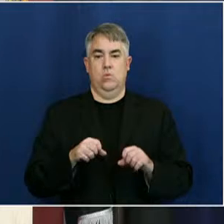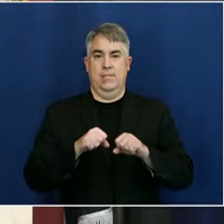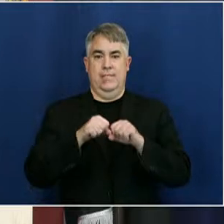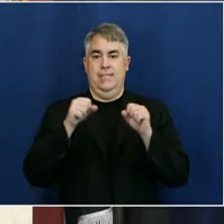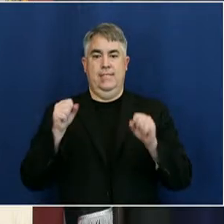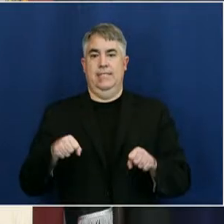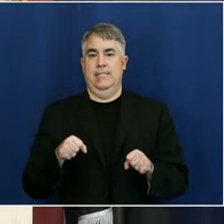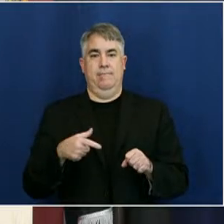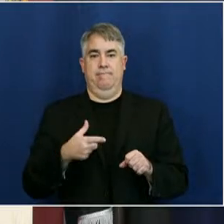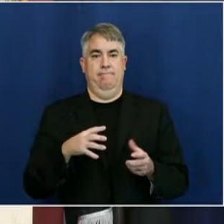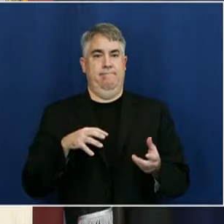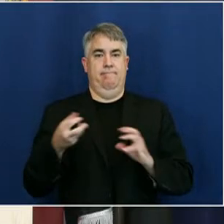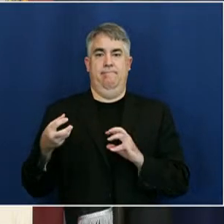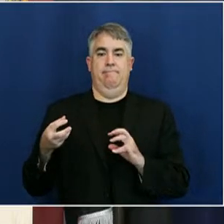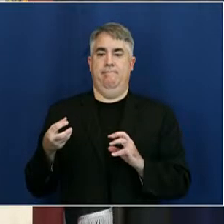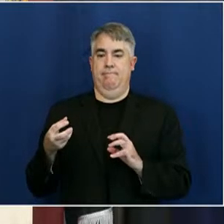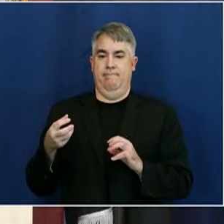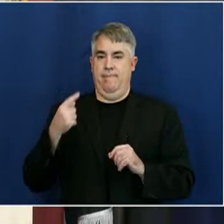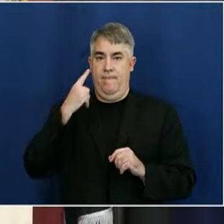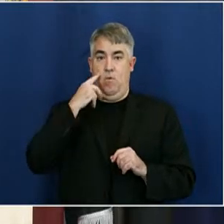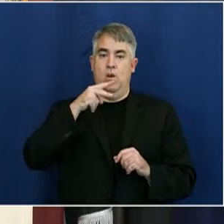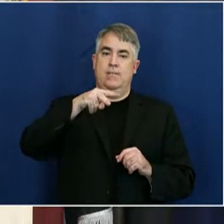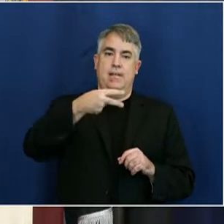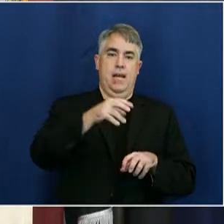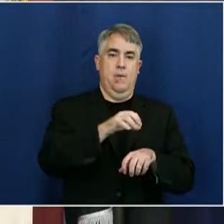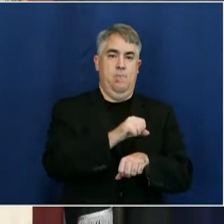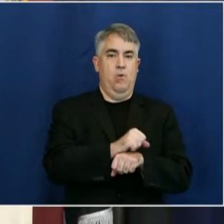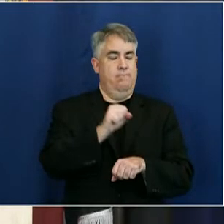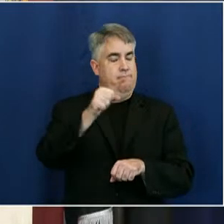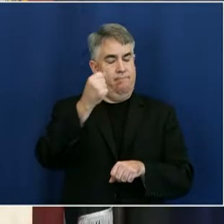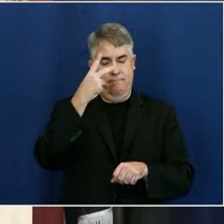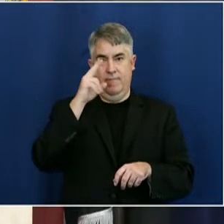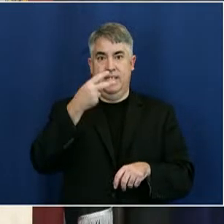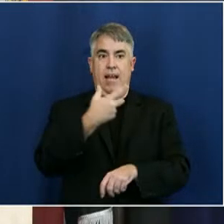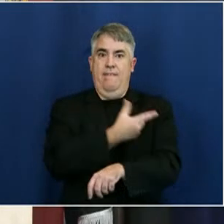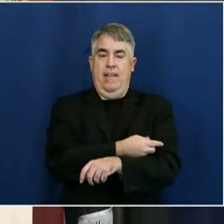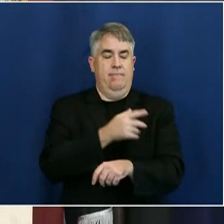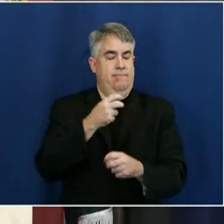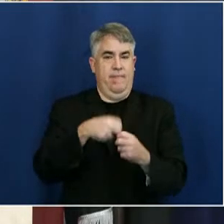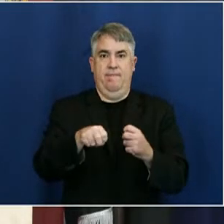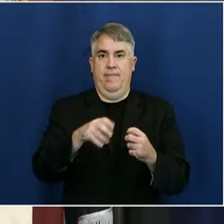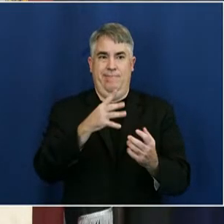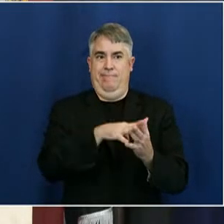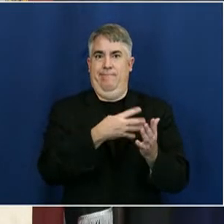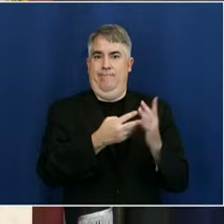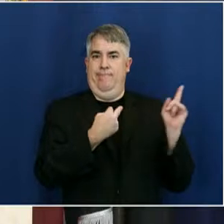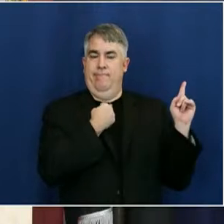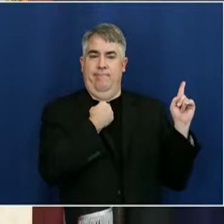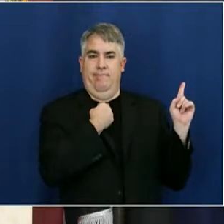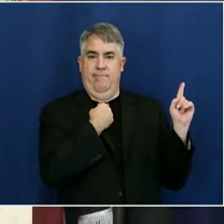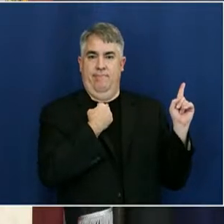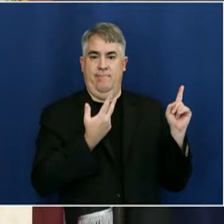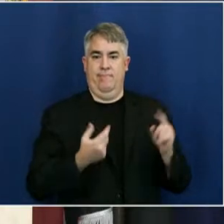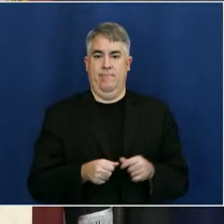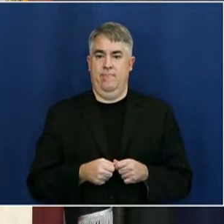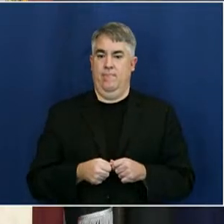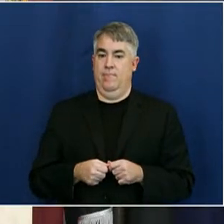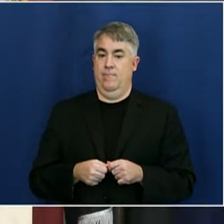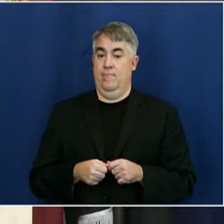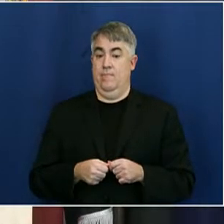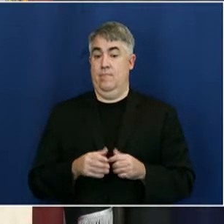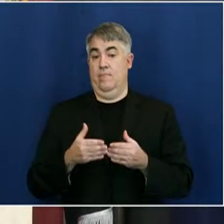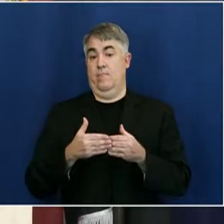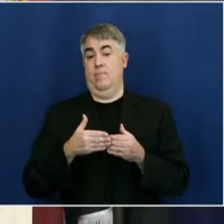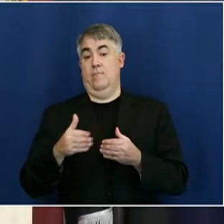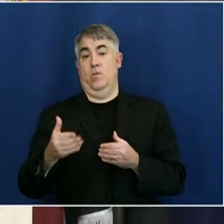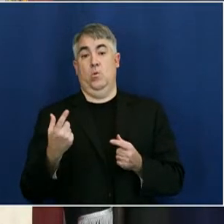dose appointments, which means barring some significant change in supply chains, the availability of first dose appointments for the next week to